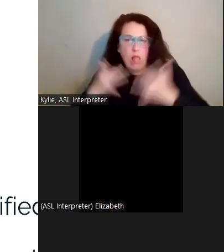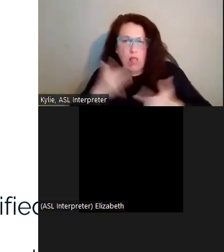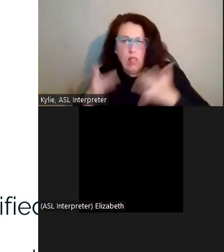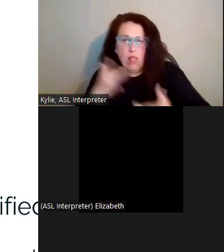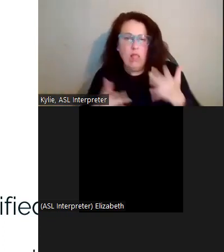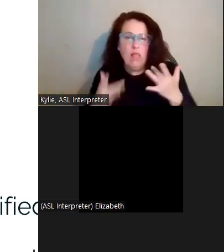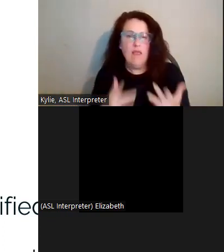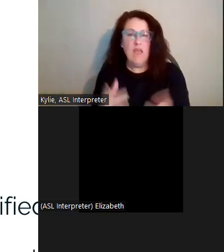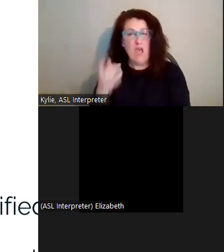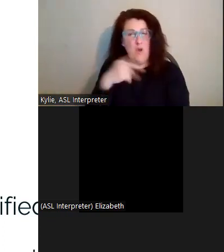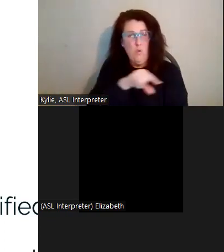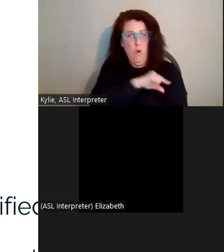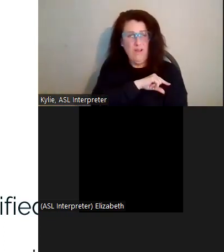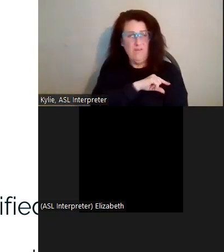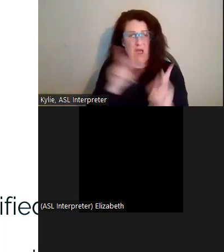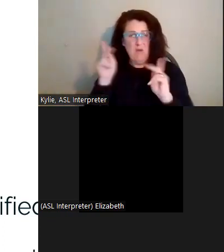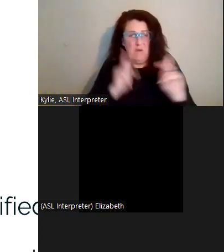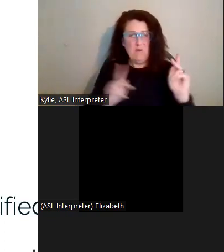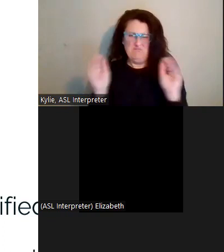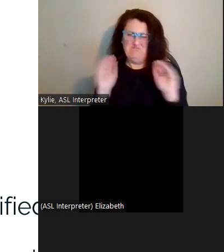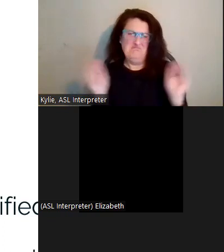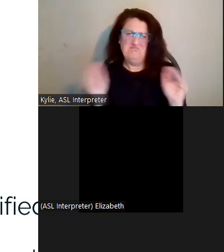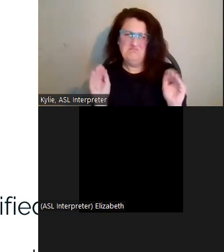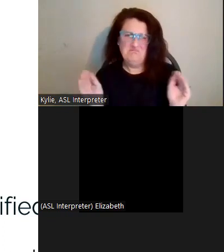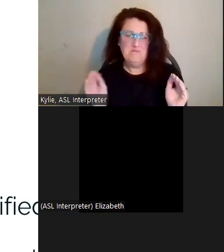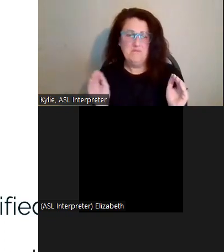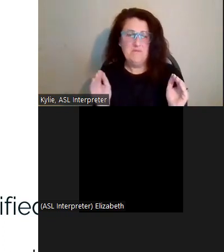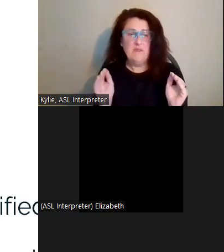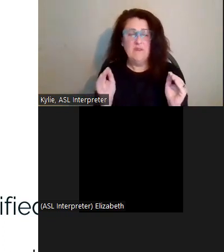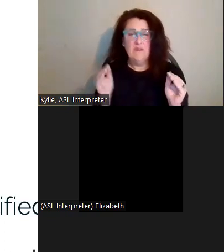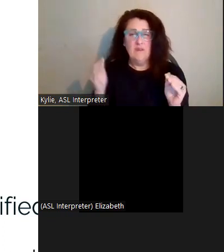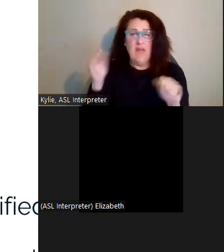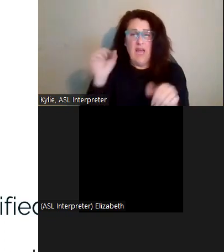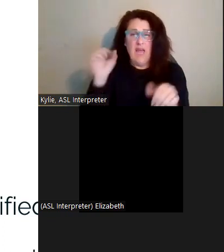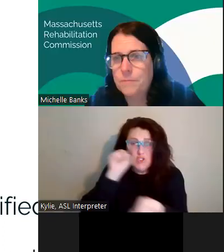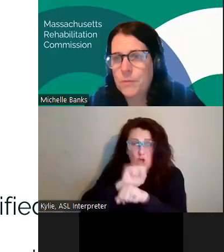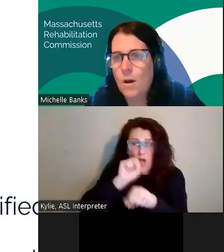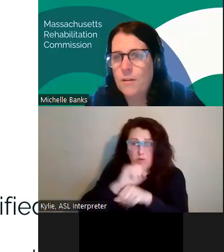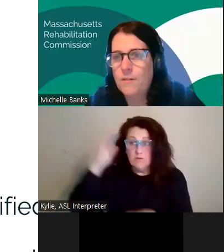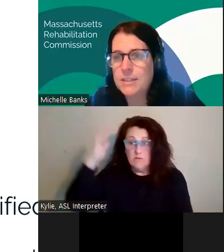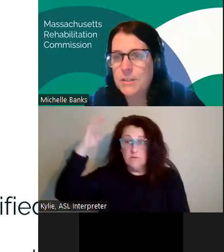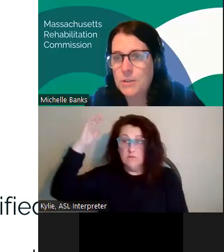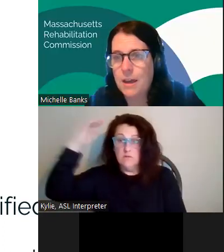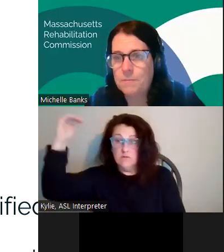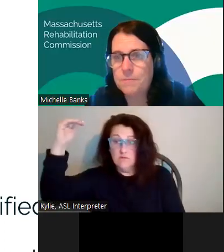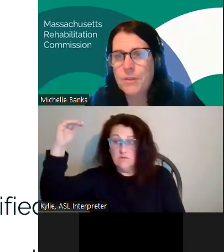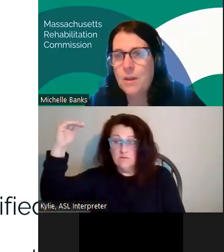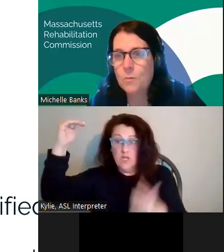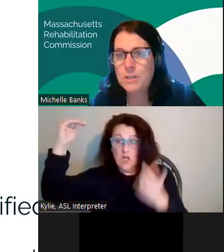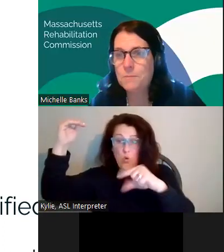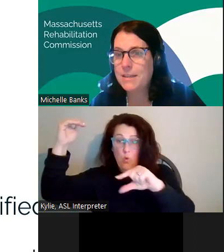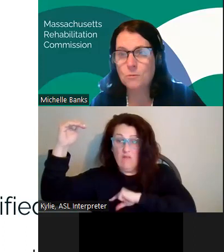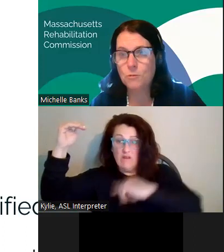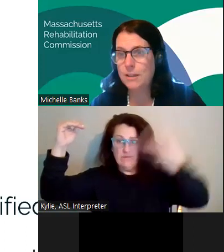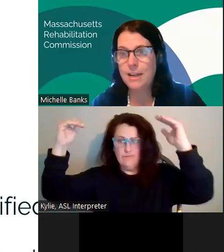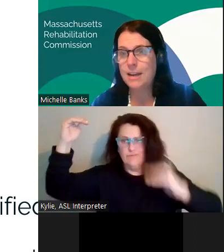a lack of qualified candidates. So there's more jobs out there than people who are qualified to do them,